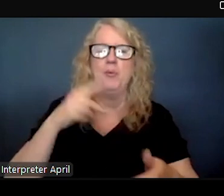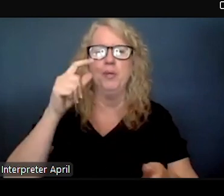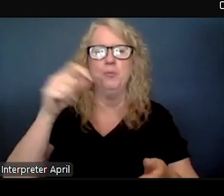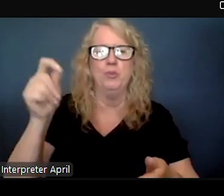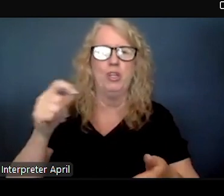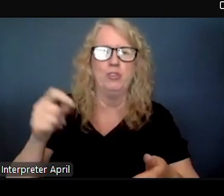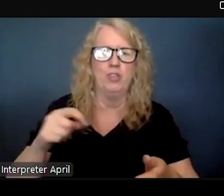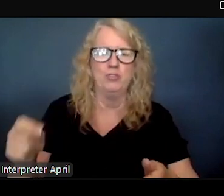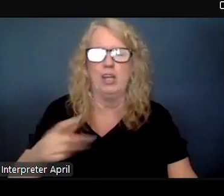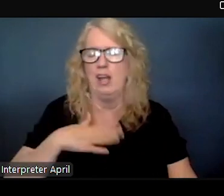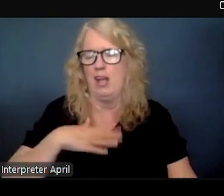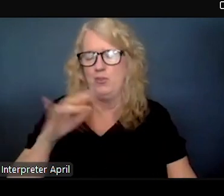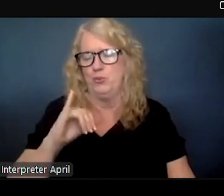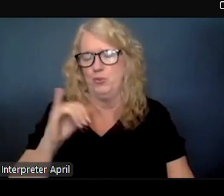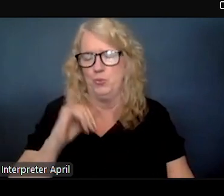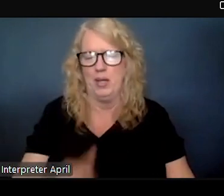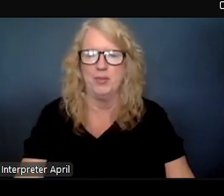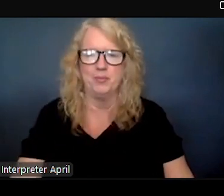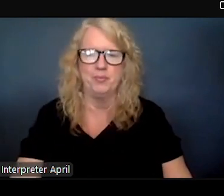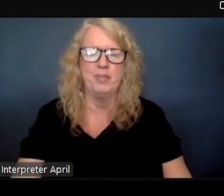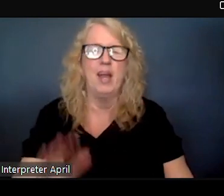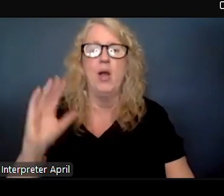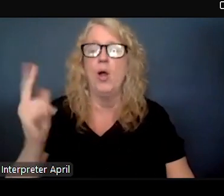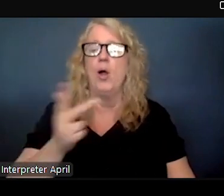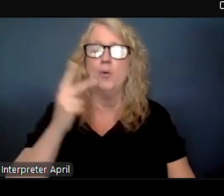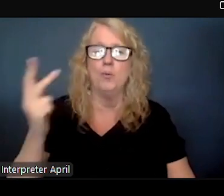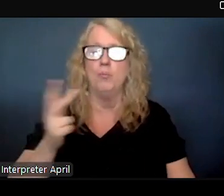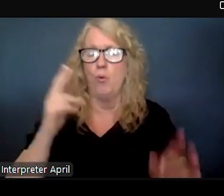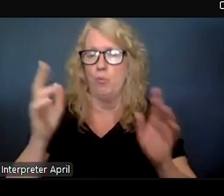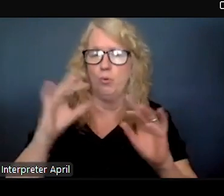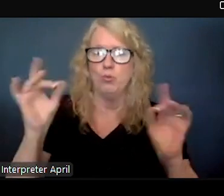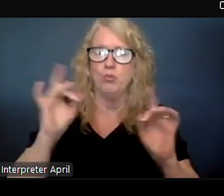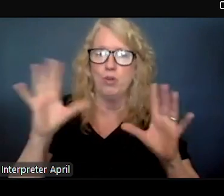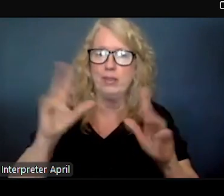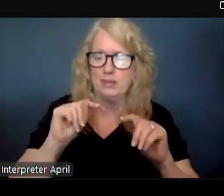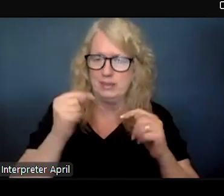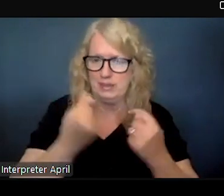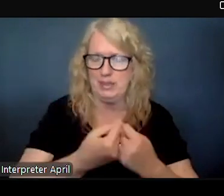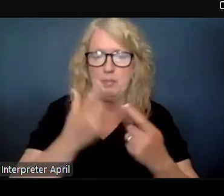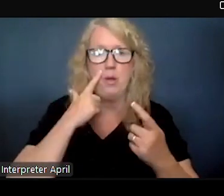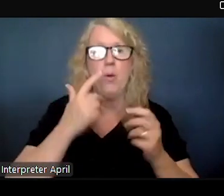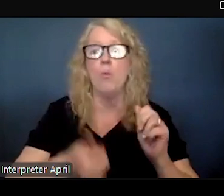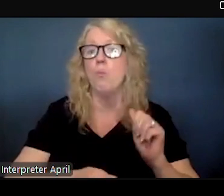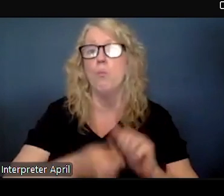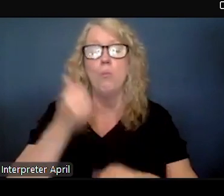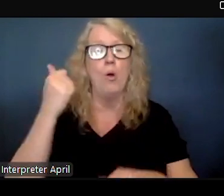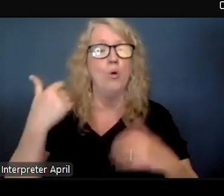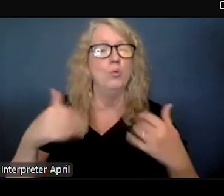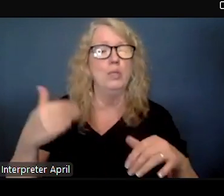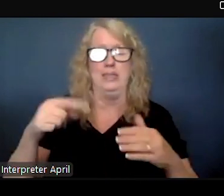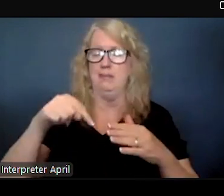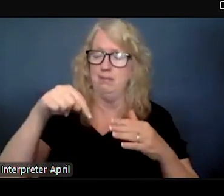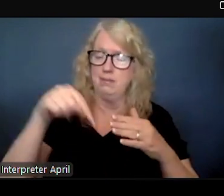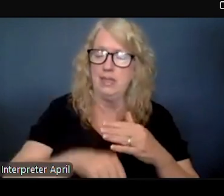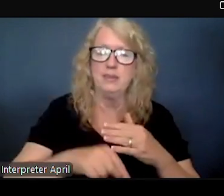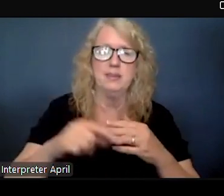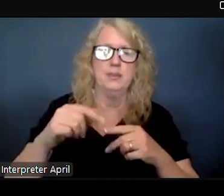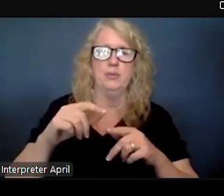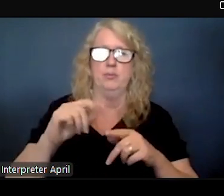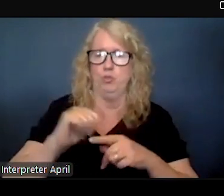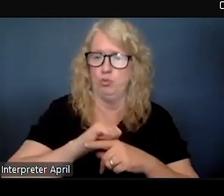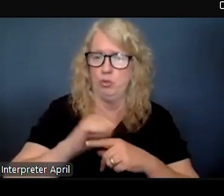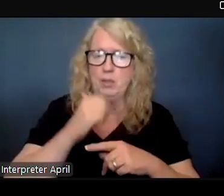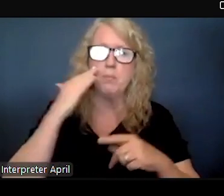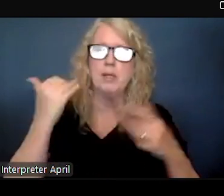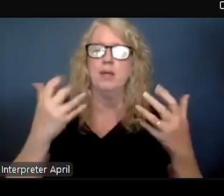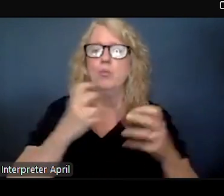as well. Our mobile crisis team definitely has one of the most intensive trainings, because we Mhm.